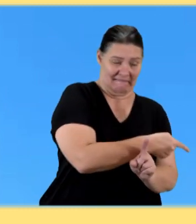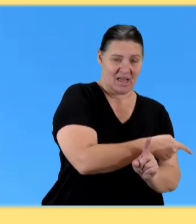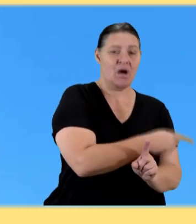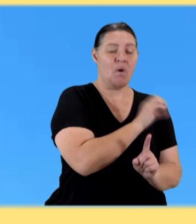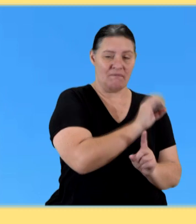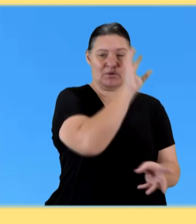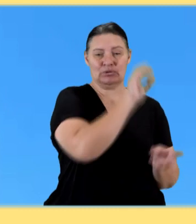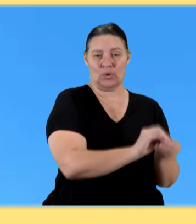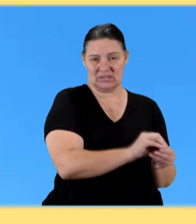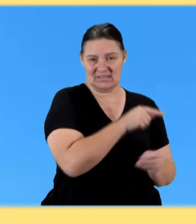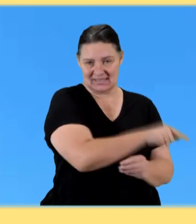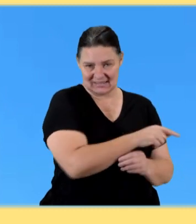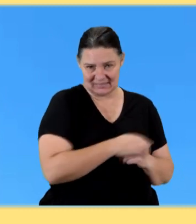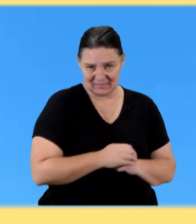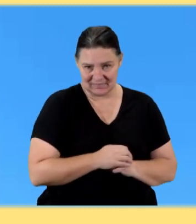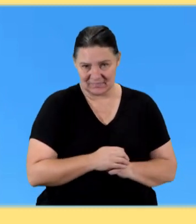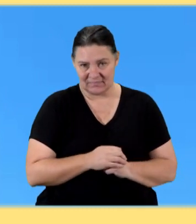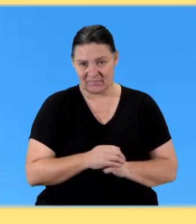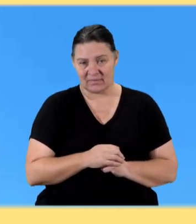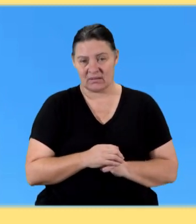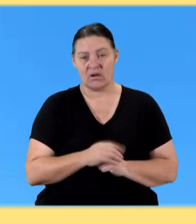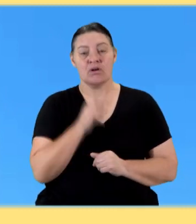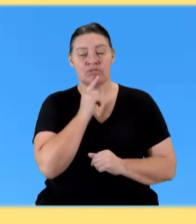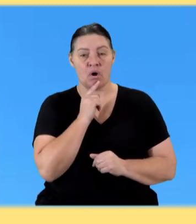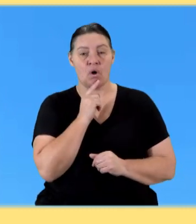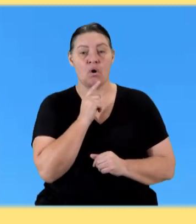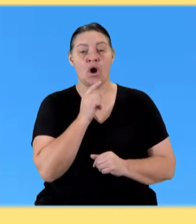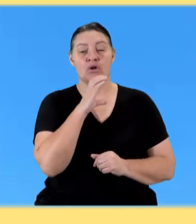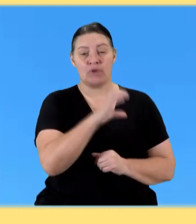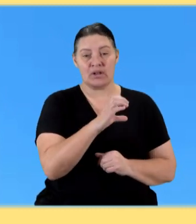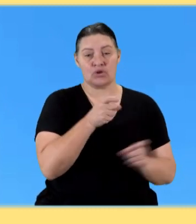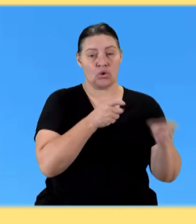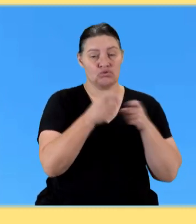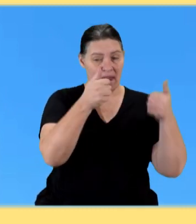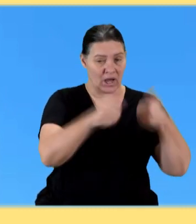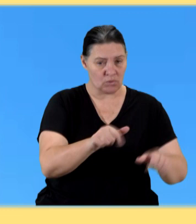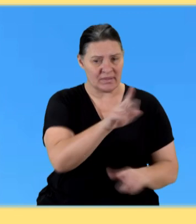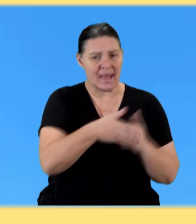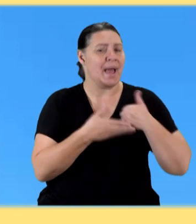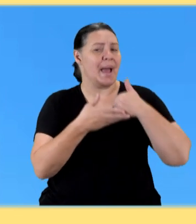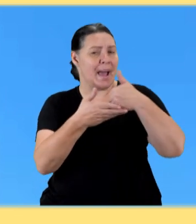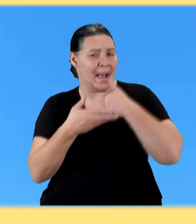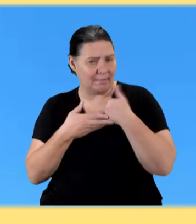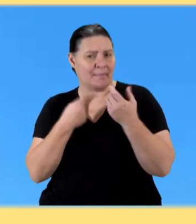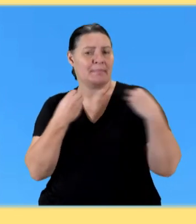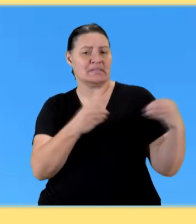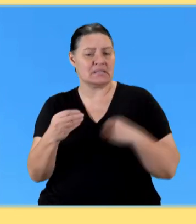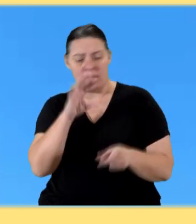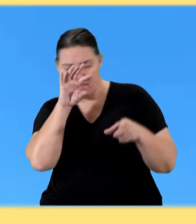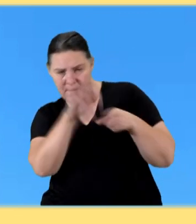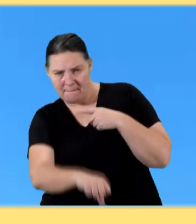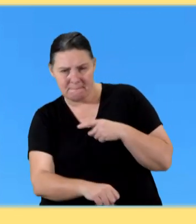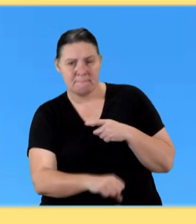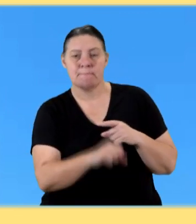accuracy of the totals in the creditors ledger. The creditors control account assists the business in